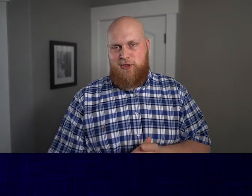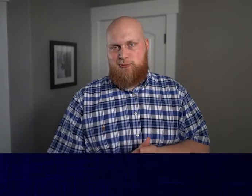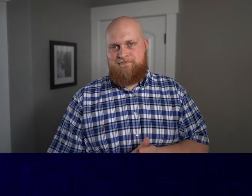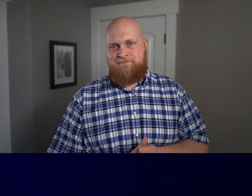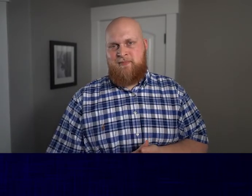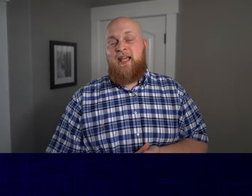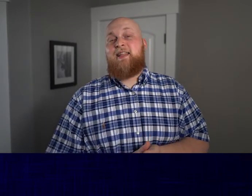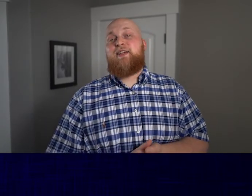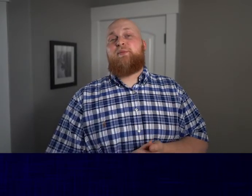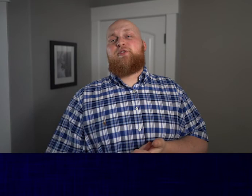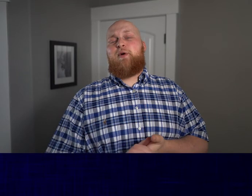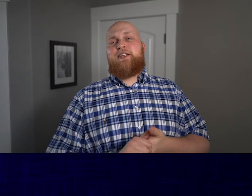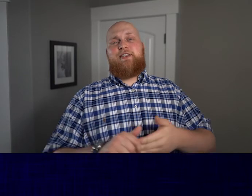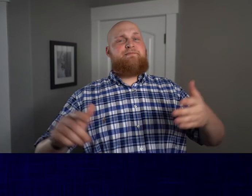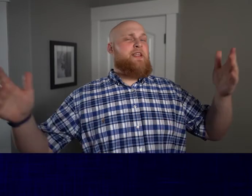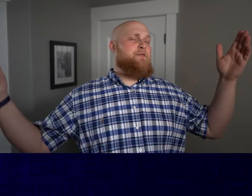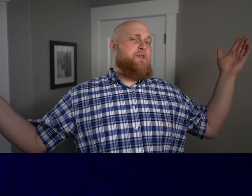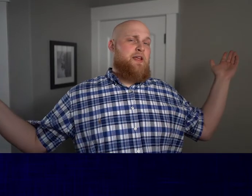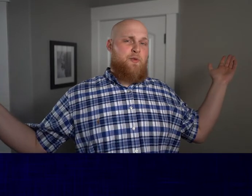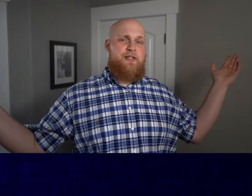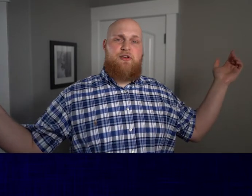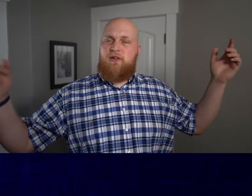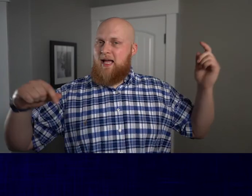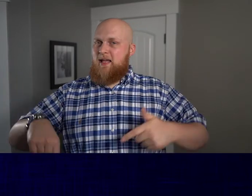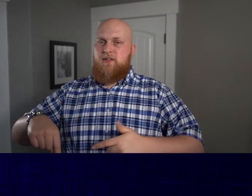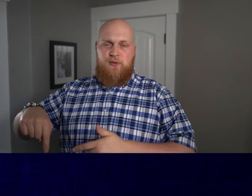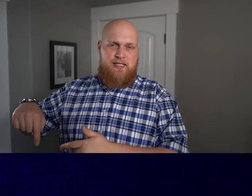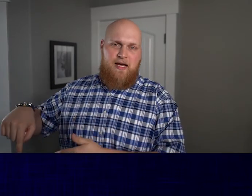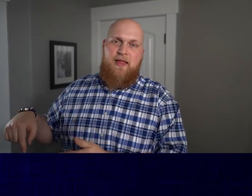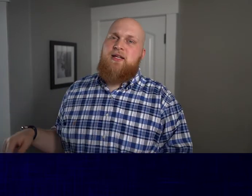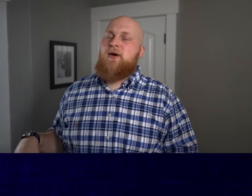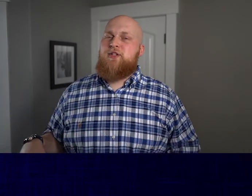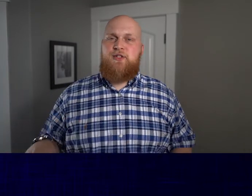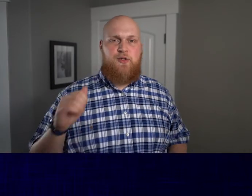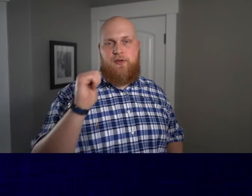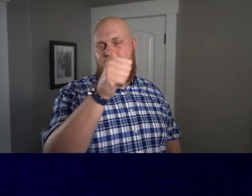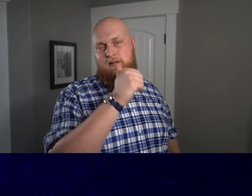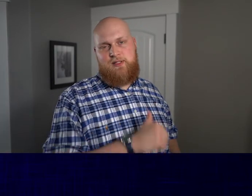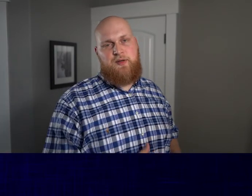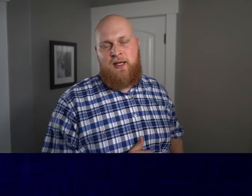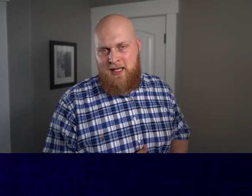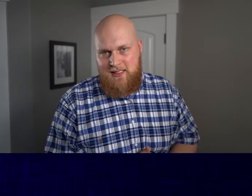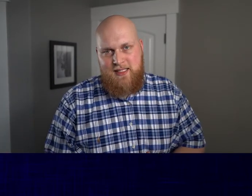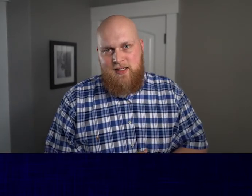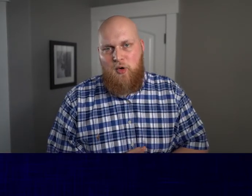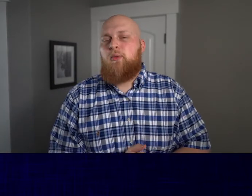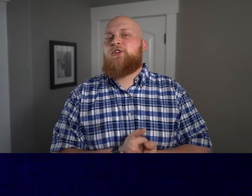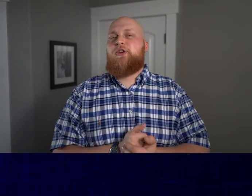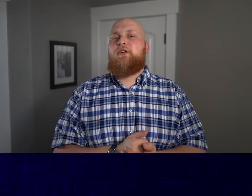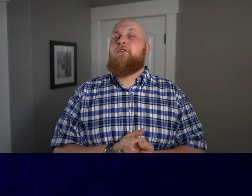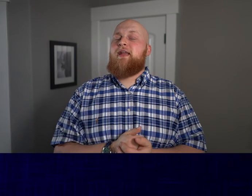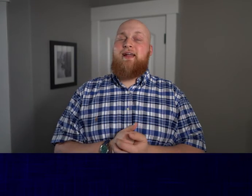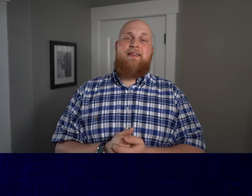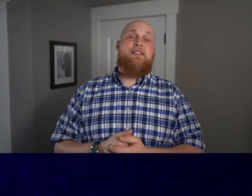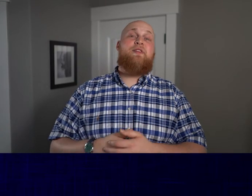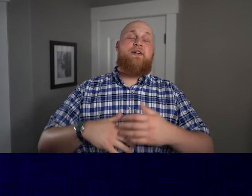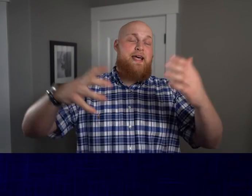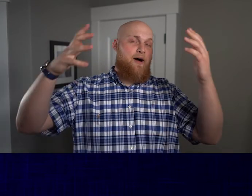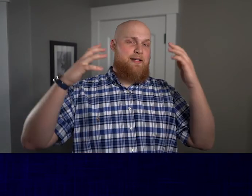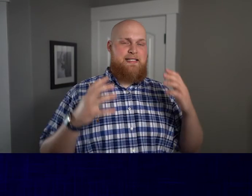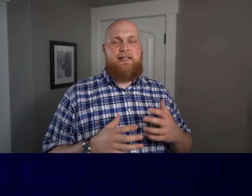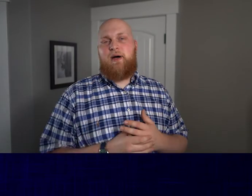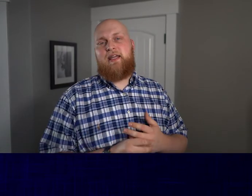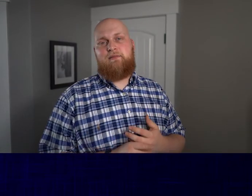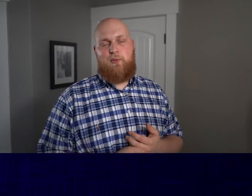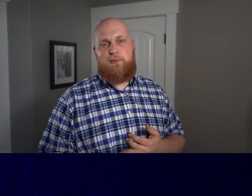out too. Thank you so much for watching. If you think we deserve a like, give it to us down that direction too. That also does a whole bunch of good for getting these videos